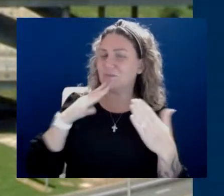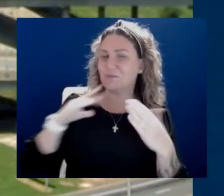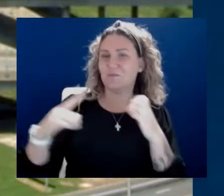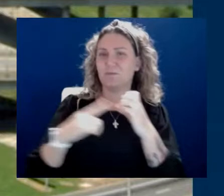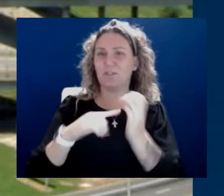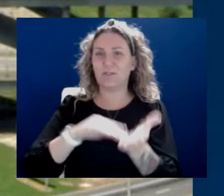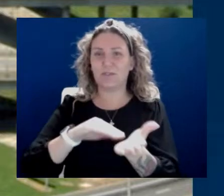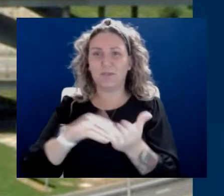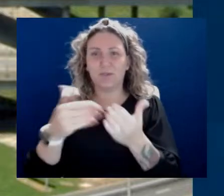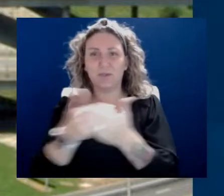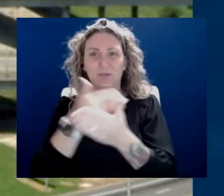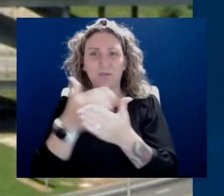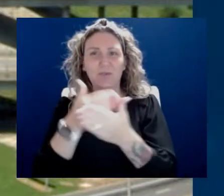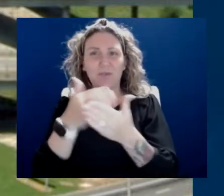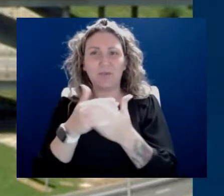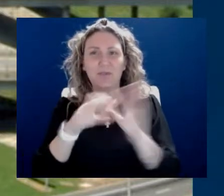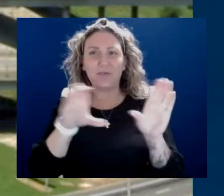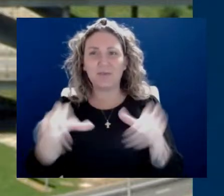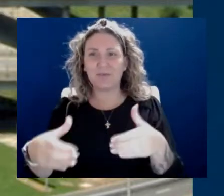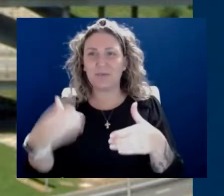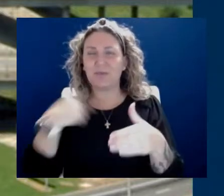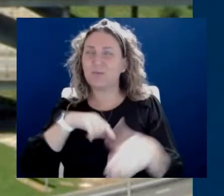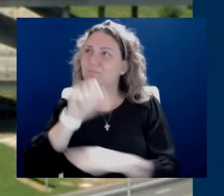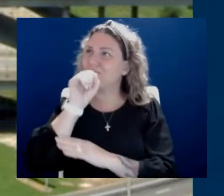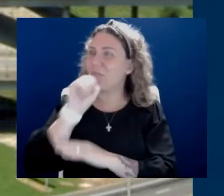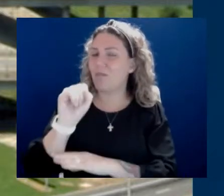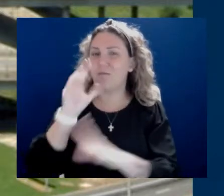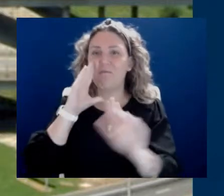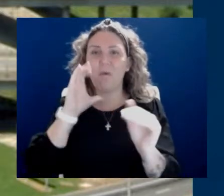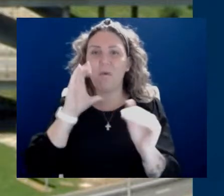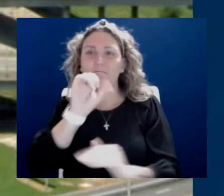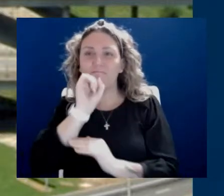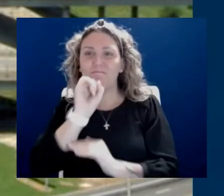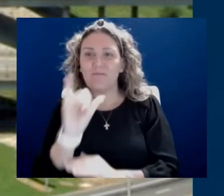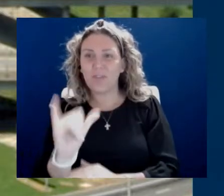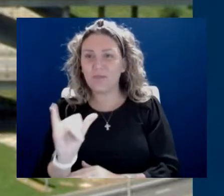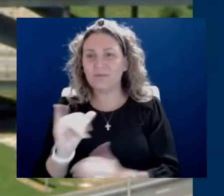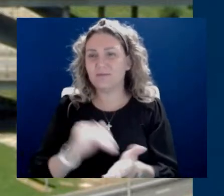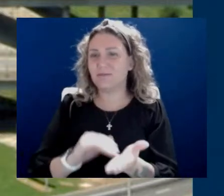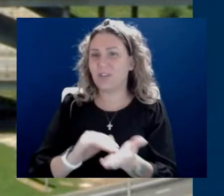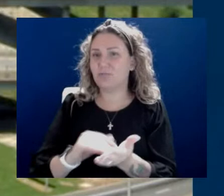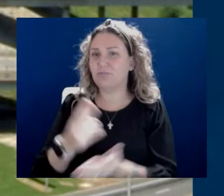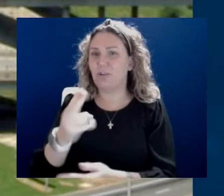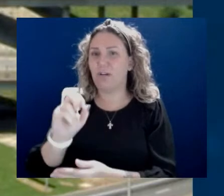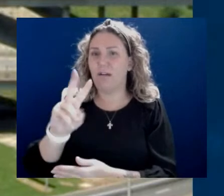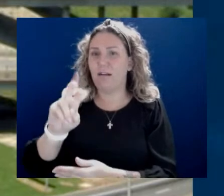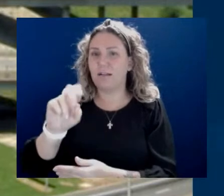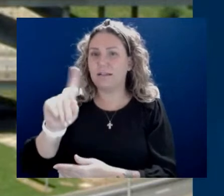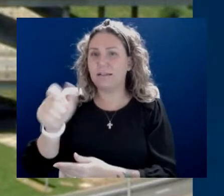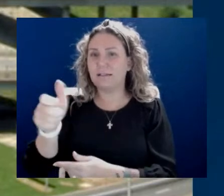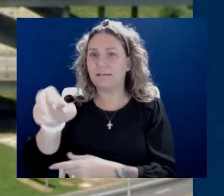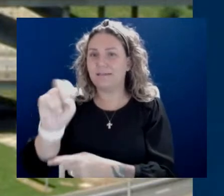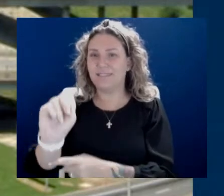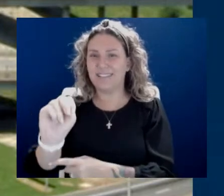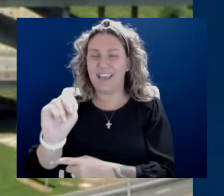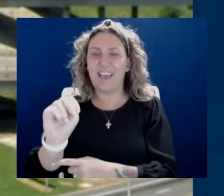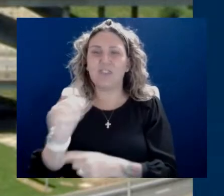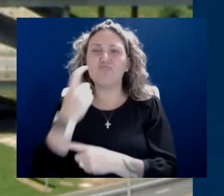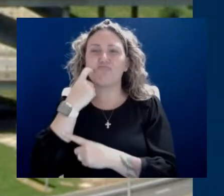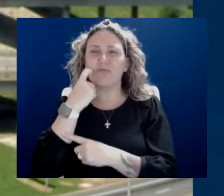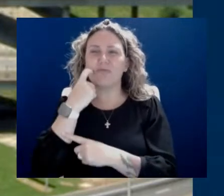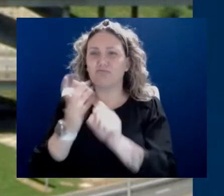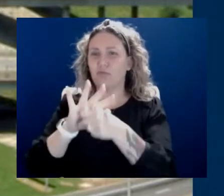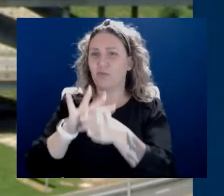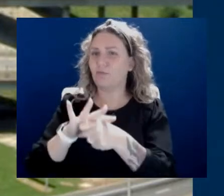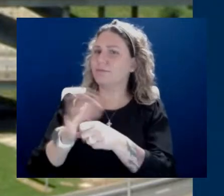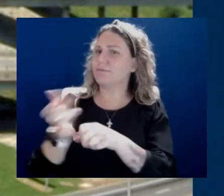series that we love, and we hope you will love it too. Dr. Dana Hawkinson joins us with the latest COVID-19 count. But first, inflation